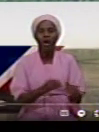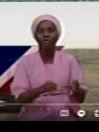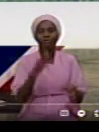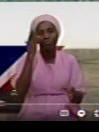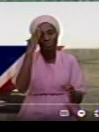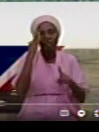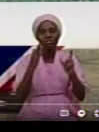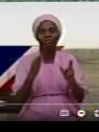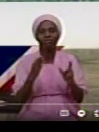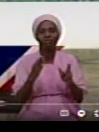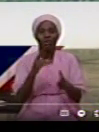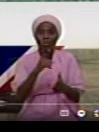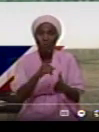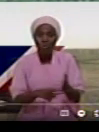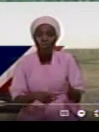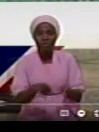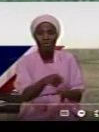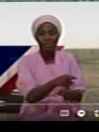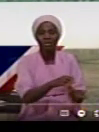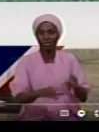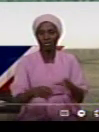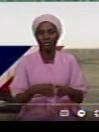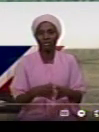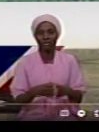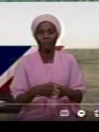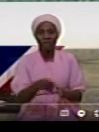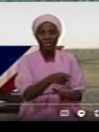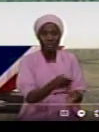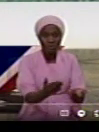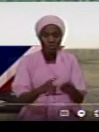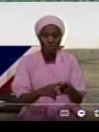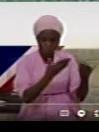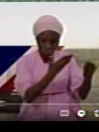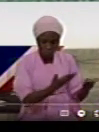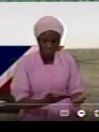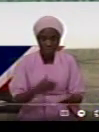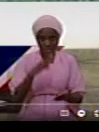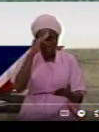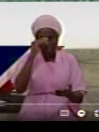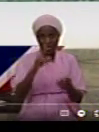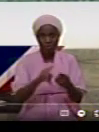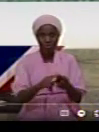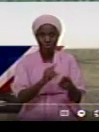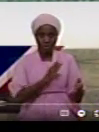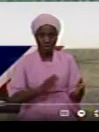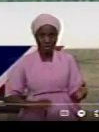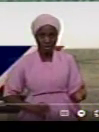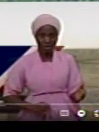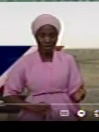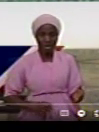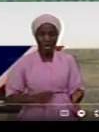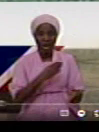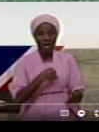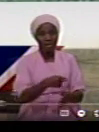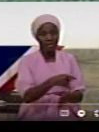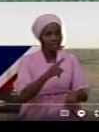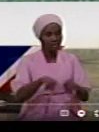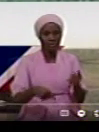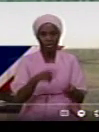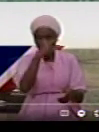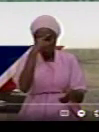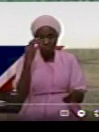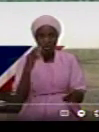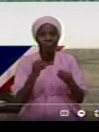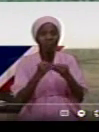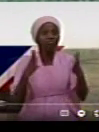did? They wanted to get the man to Christ, and they couldn't because of the crowd. And when